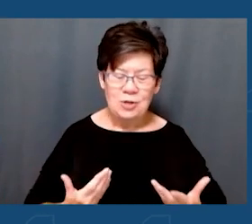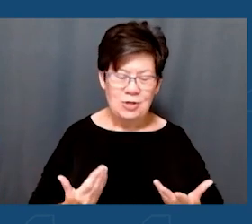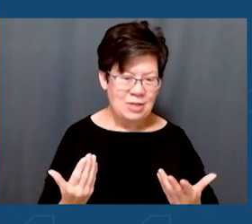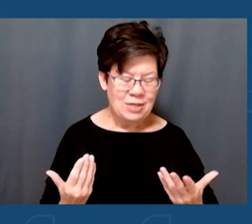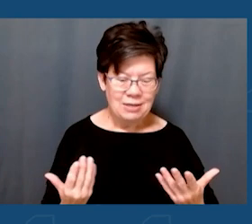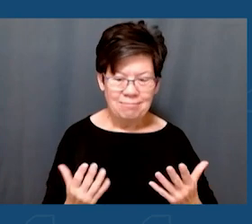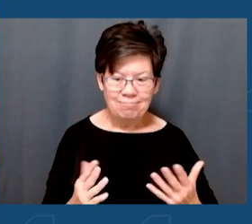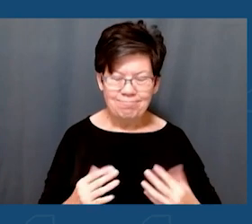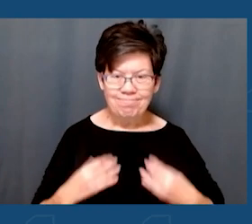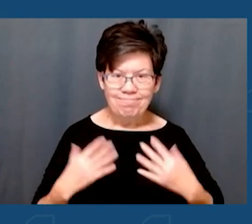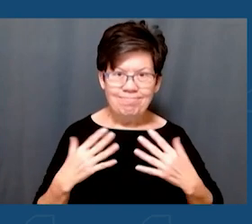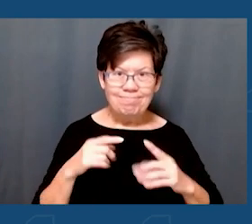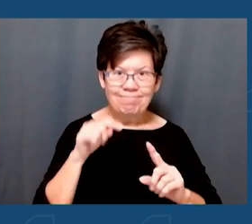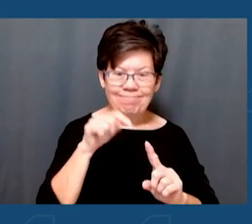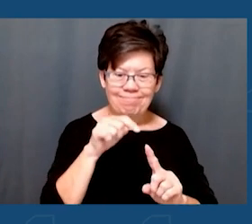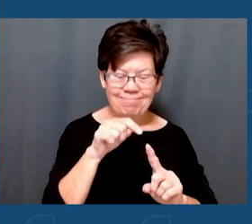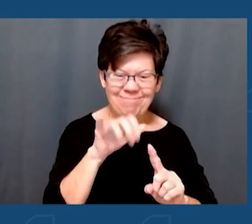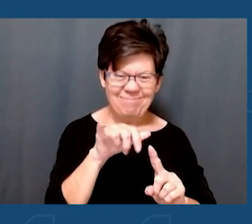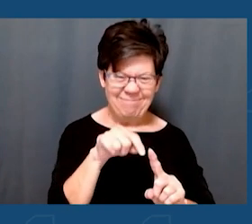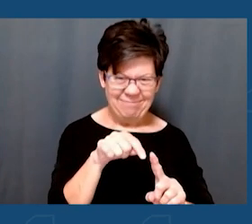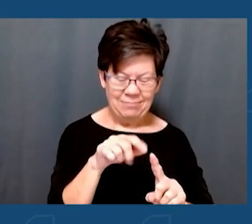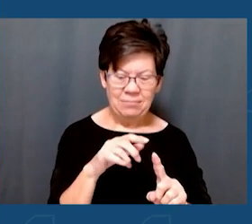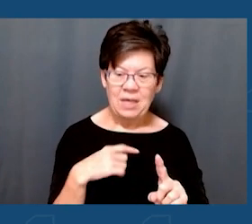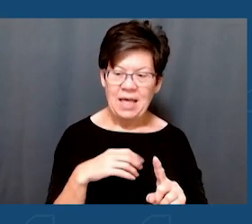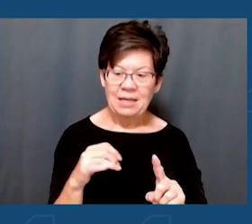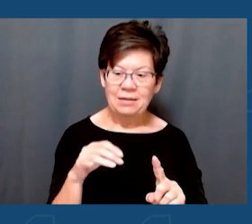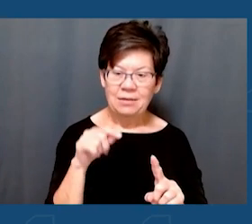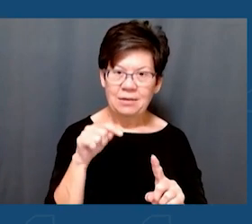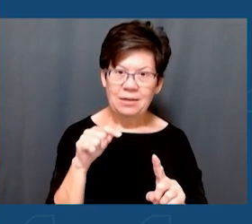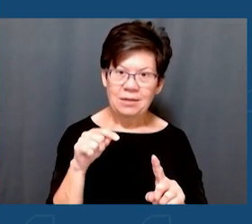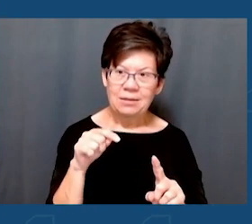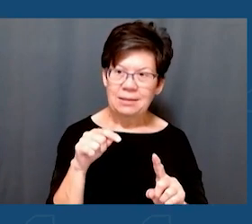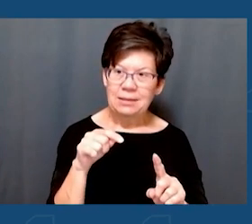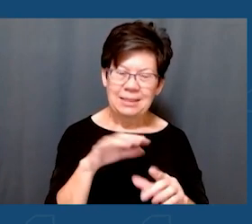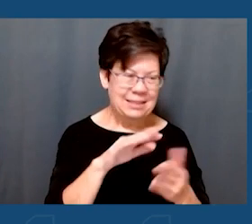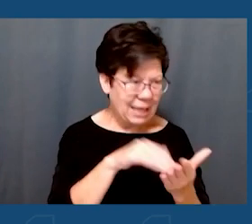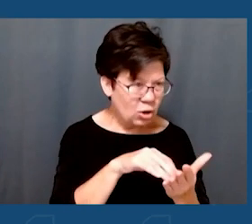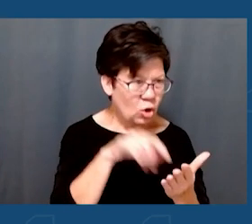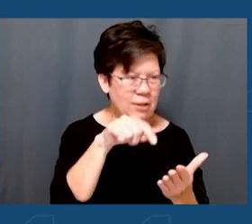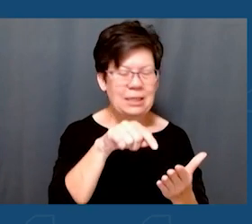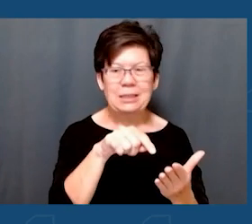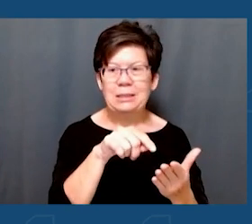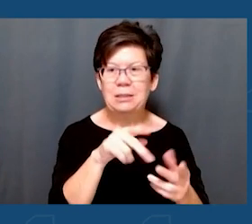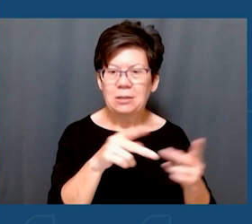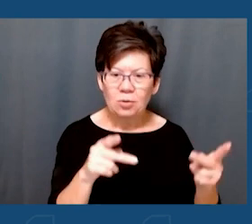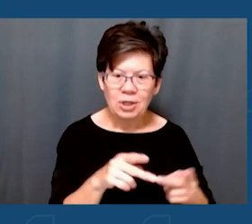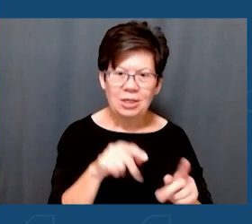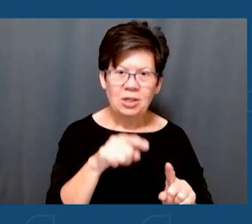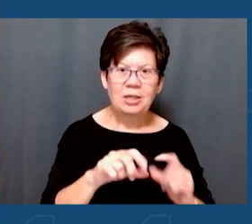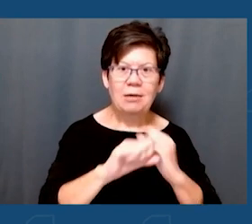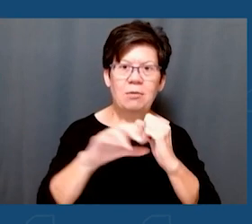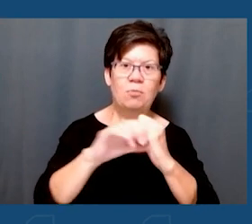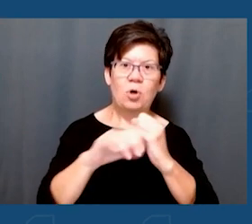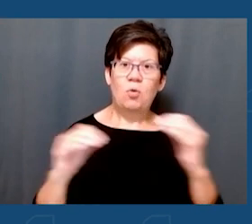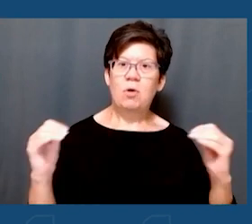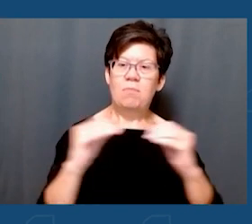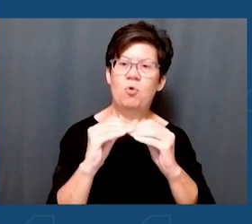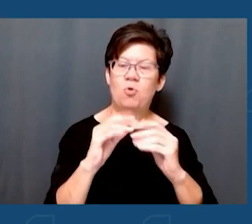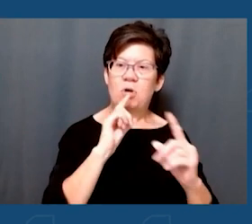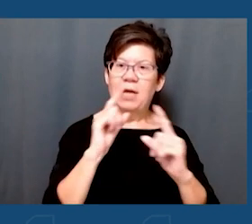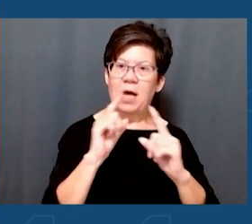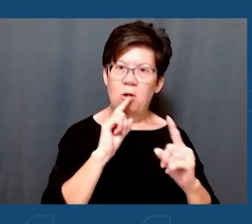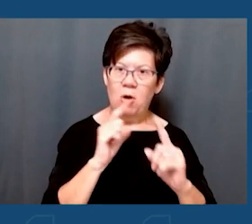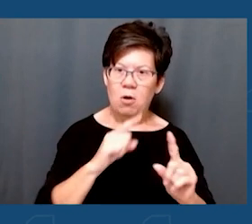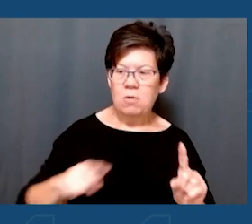in this opportunity for this center, this location, to promote dialogue around our culture, to